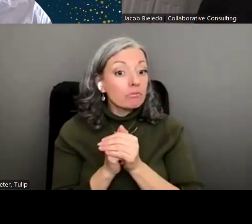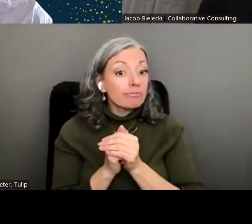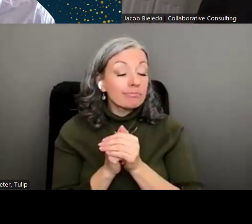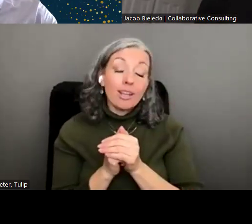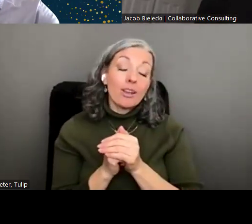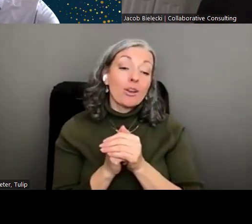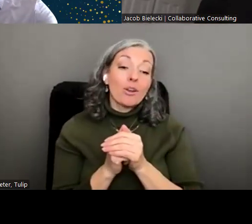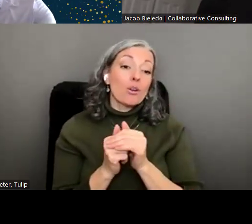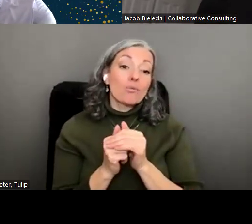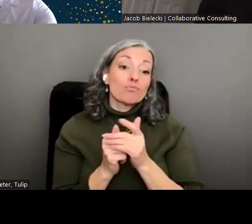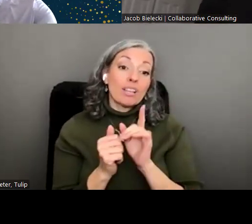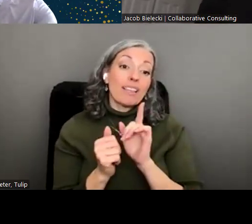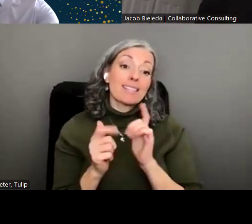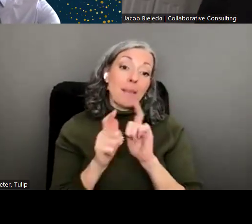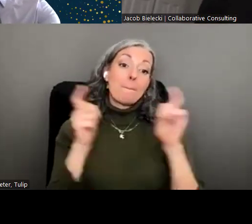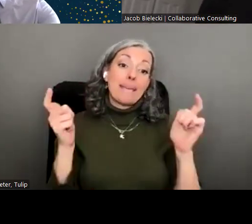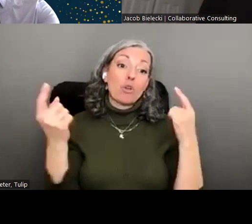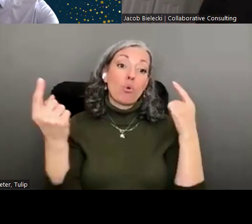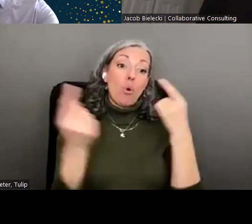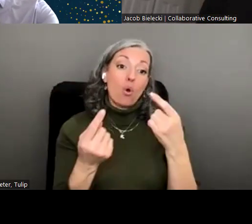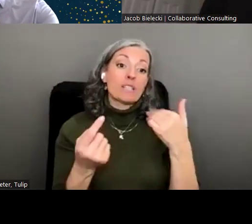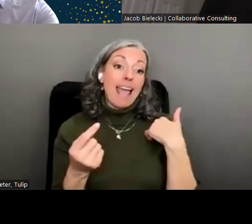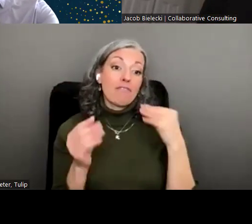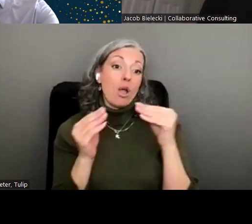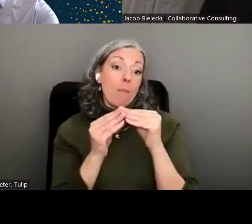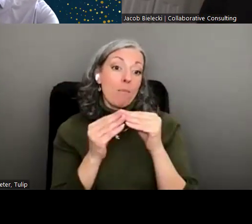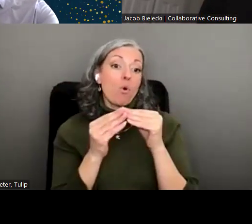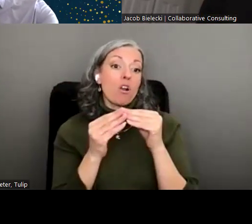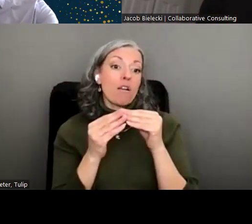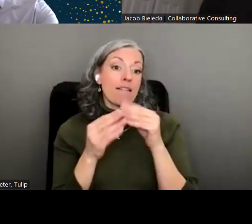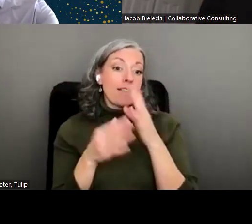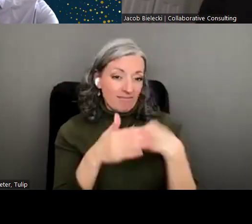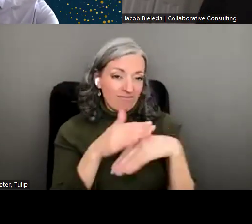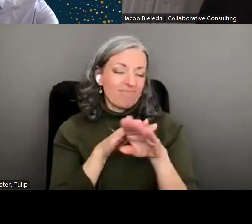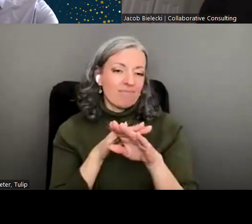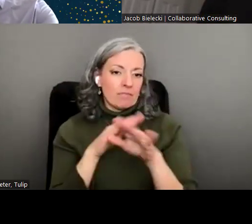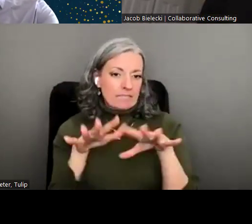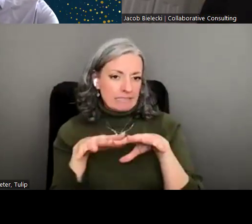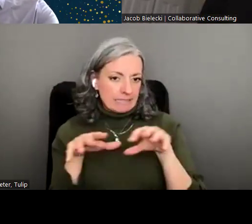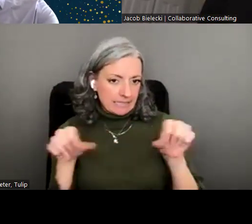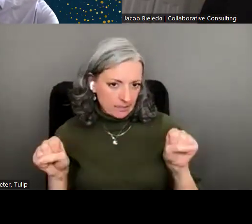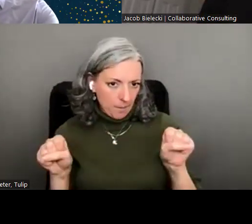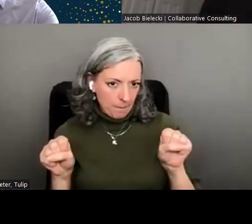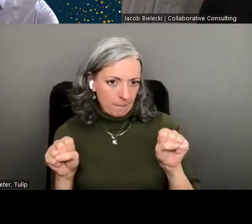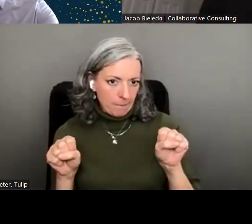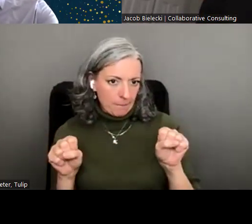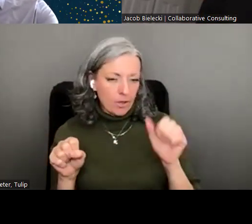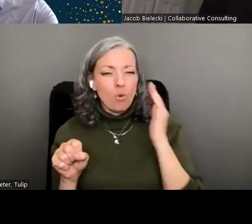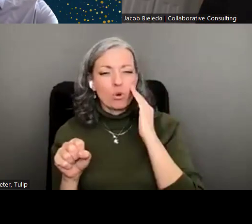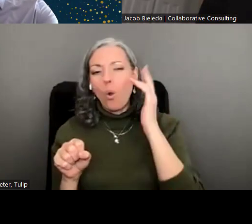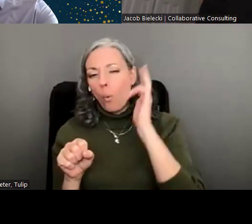So that's a big goal, is to have more points of entry into our system. And as we've heard,